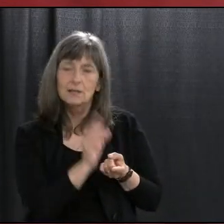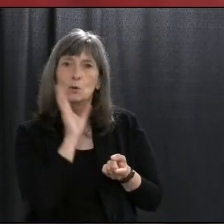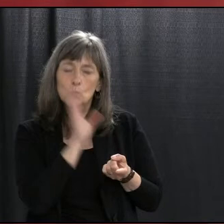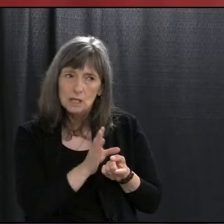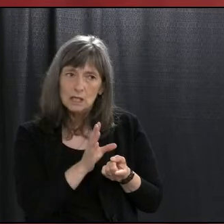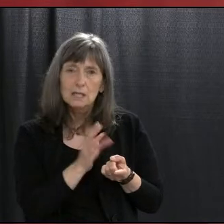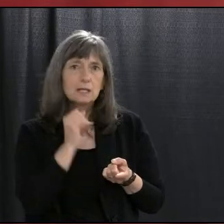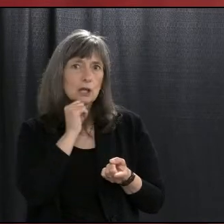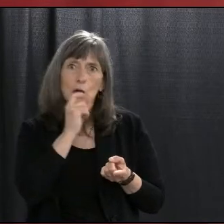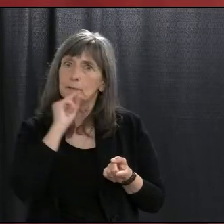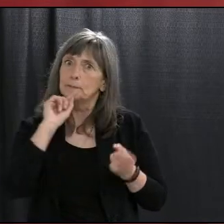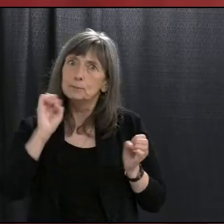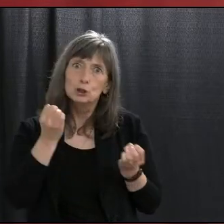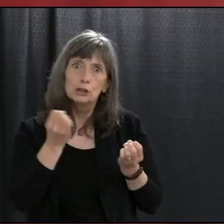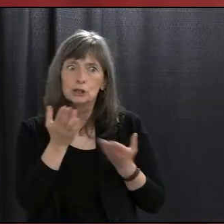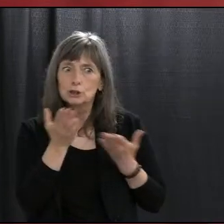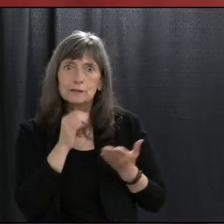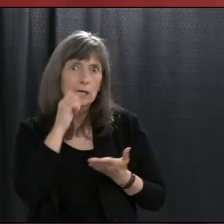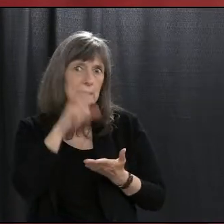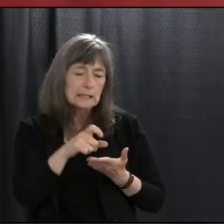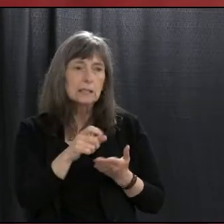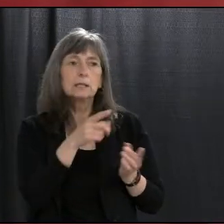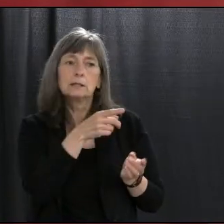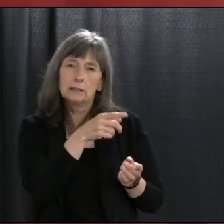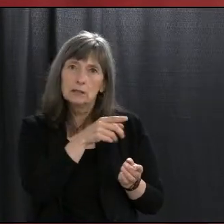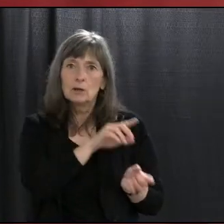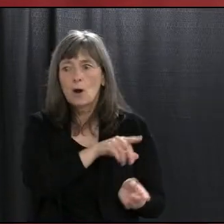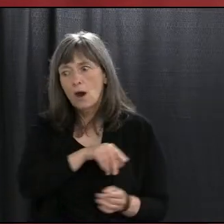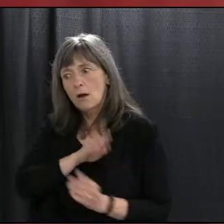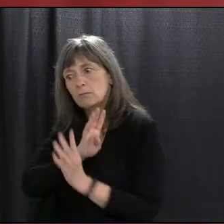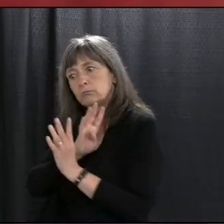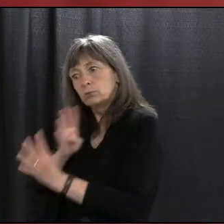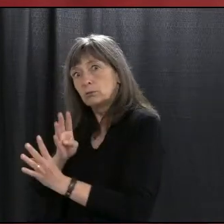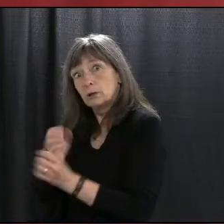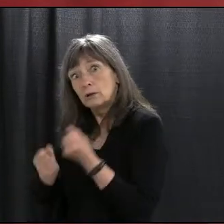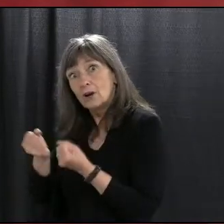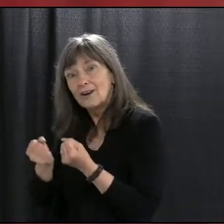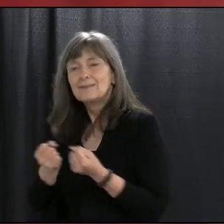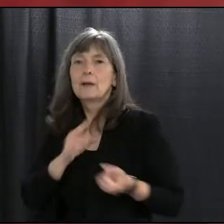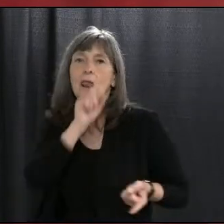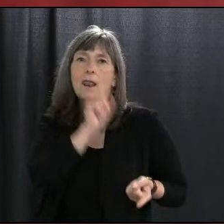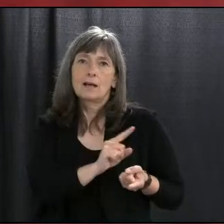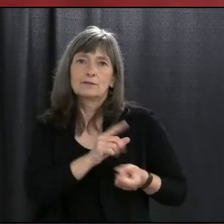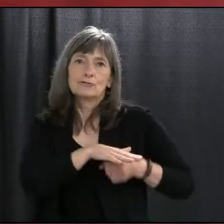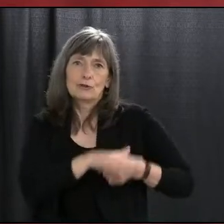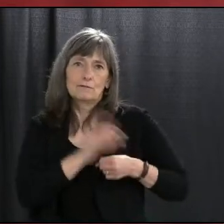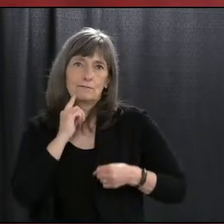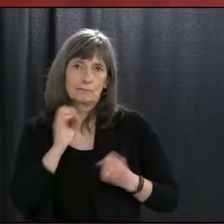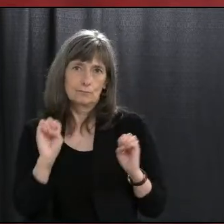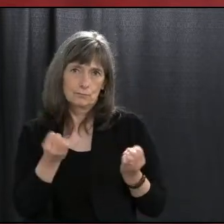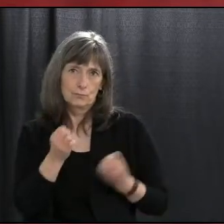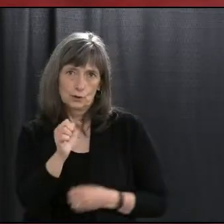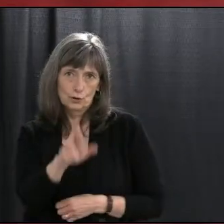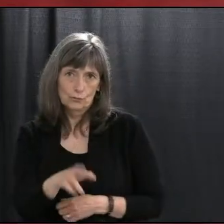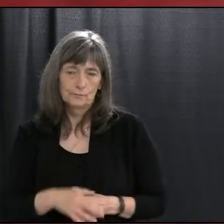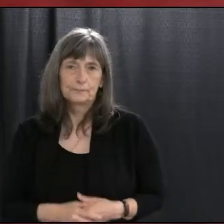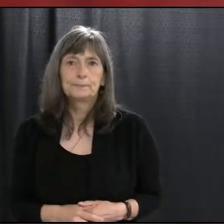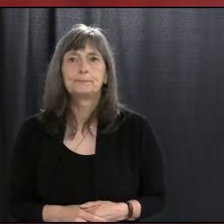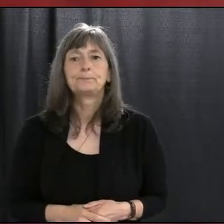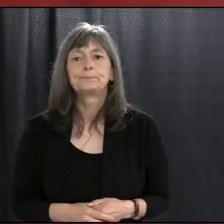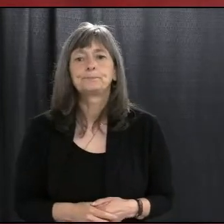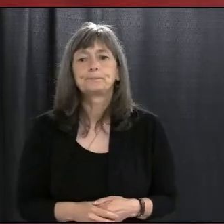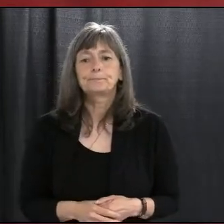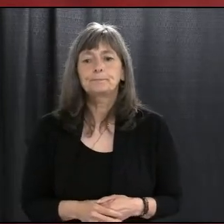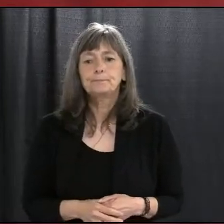for non-urgent services excuse me, and ease the burden on the strained emergency departments. Excuse me.